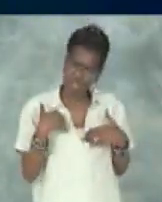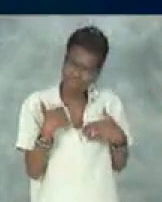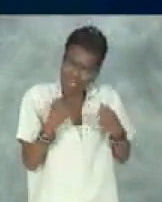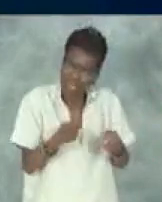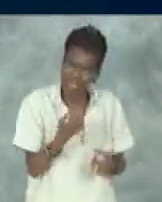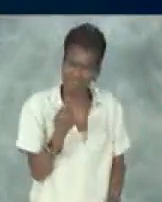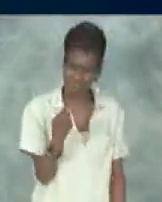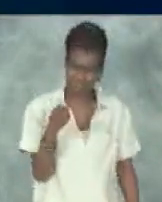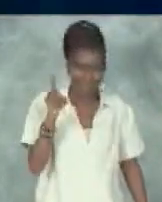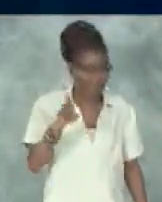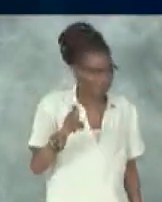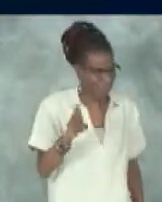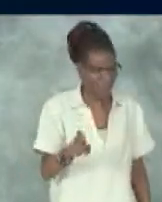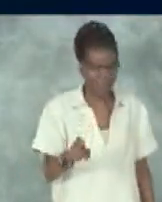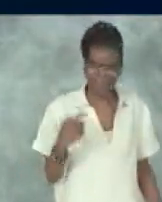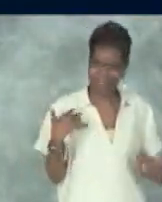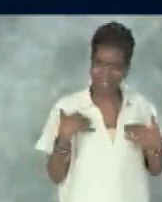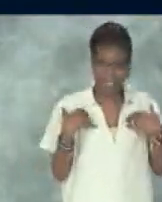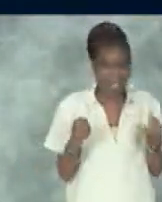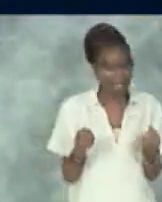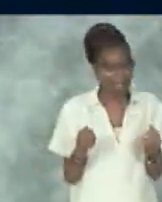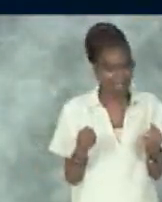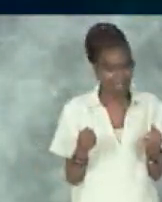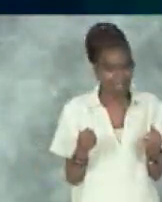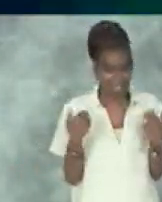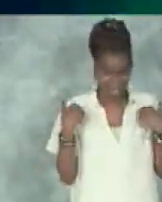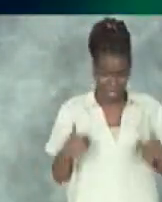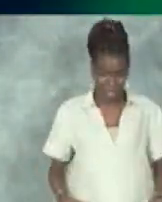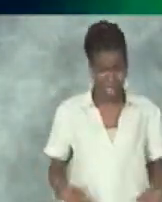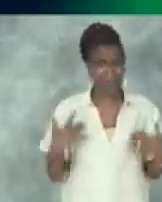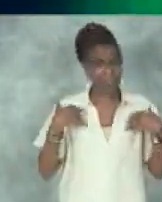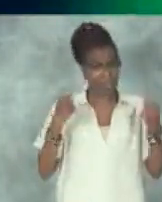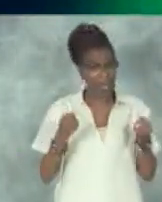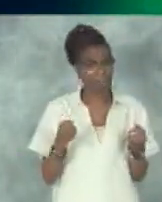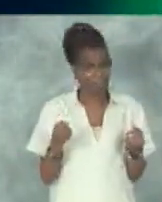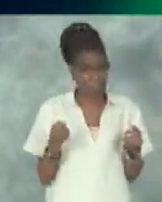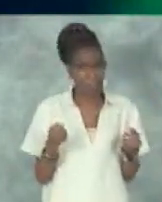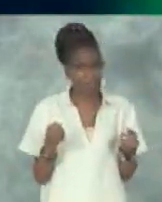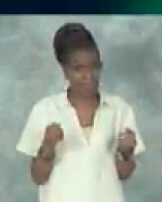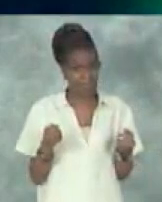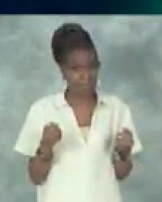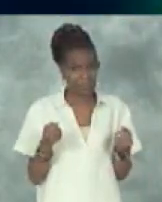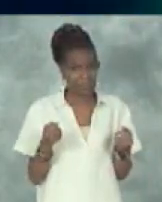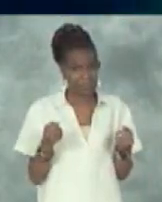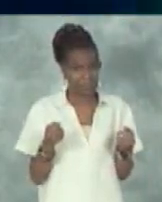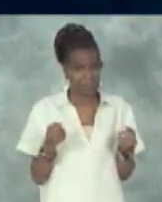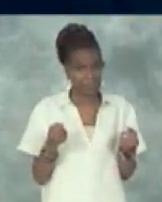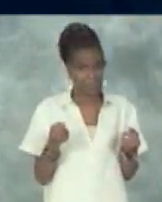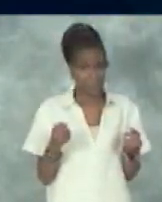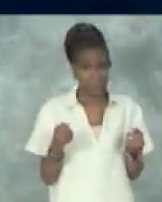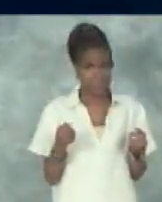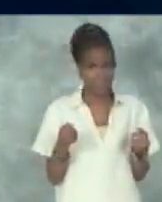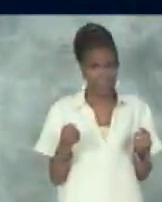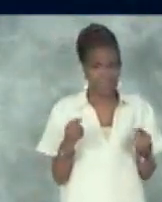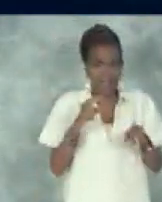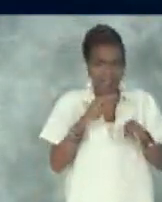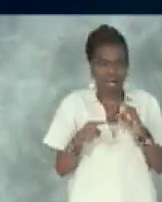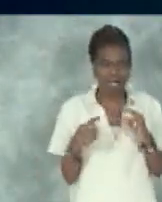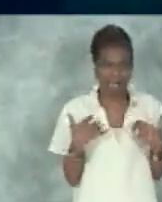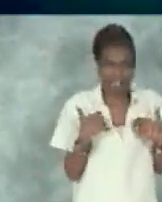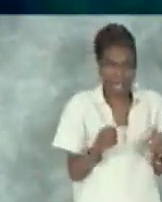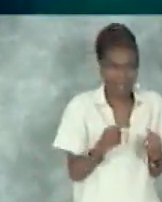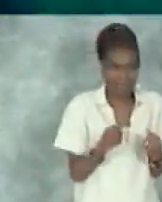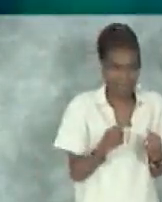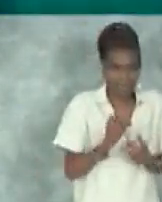confident. You got to be confident. And I am confident. But my confidence is not in me. My